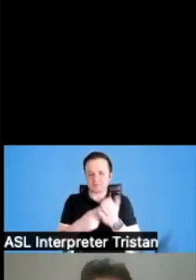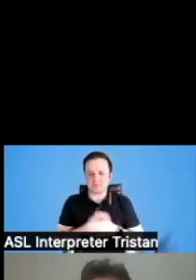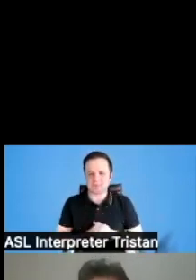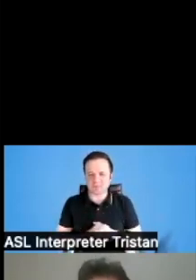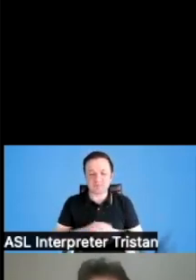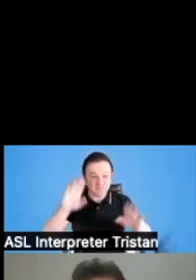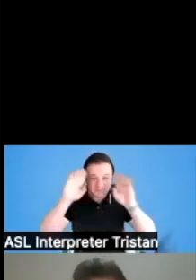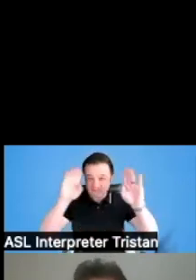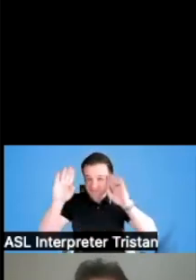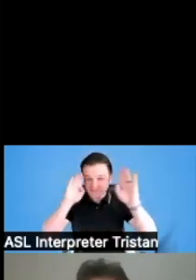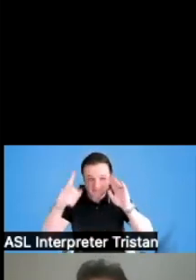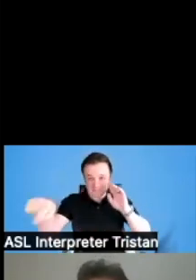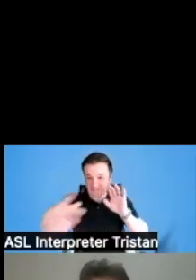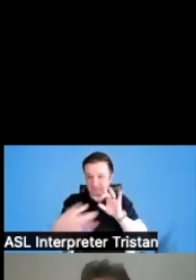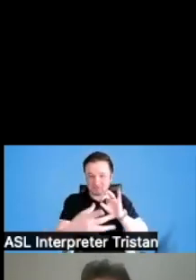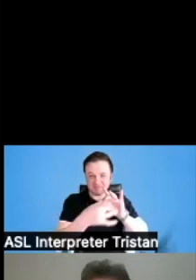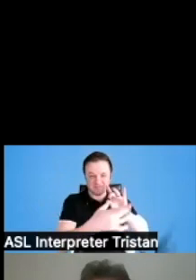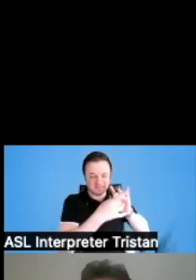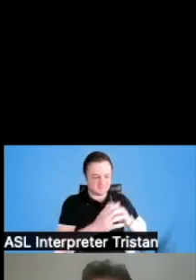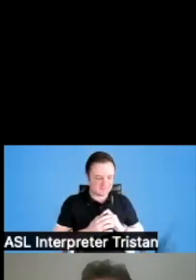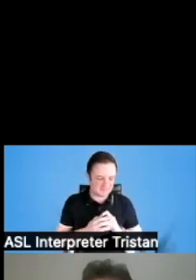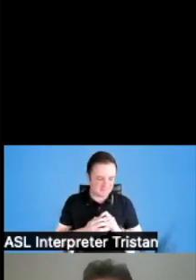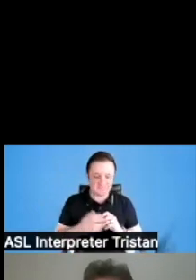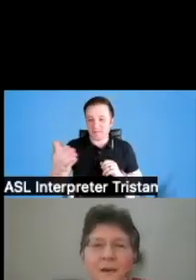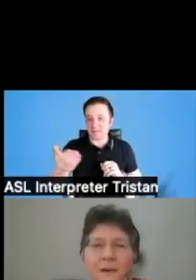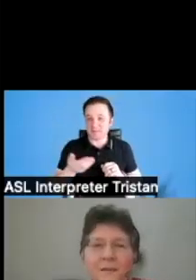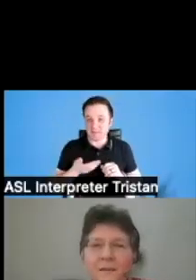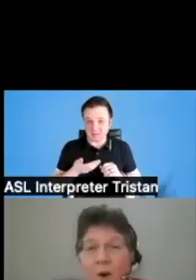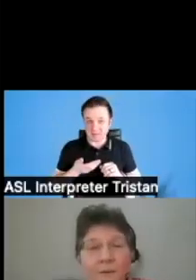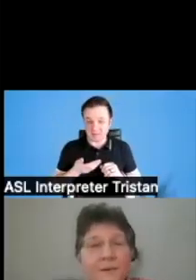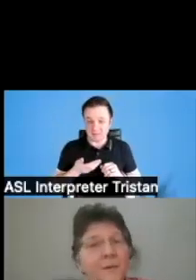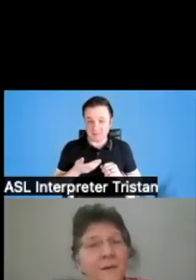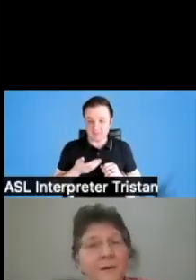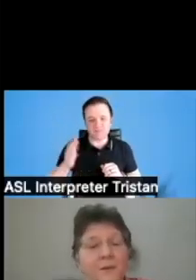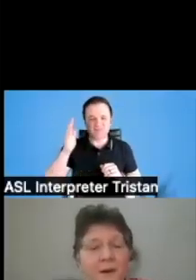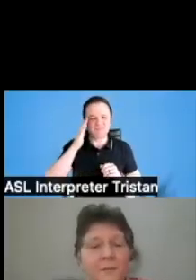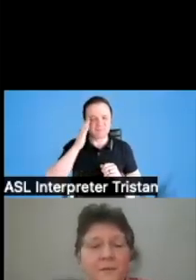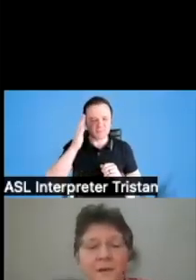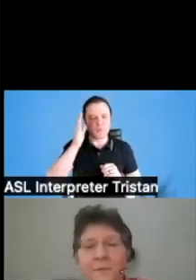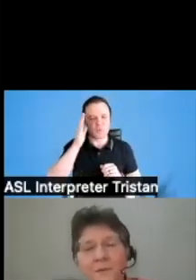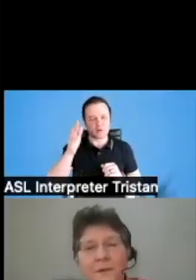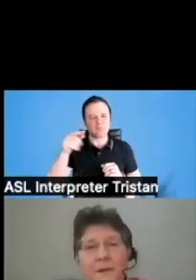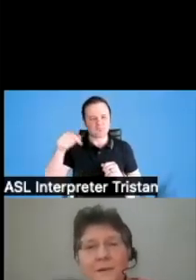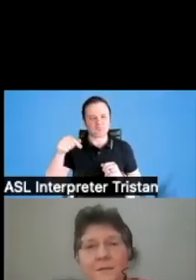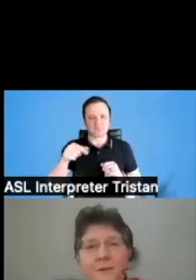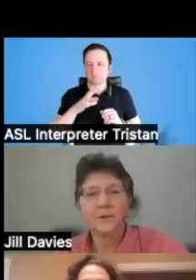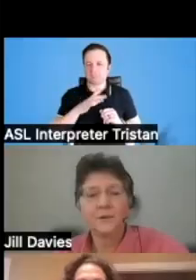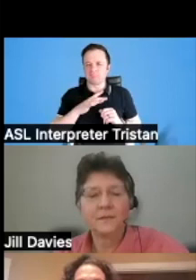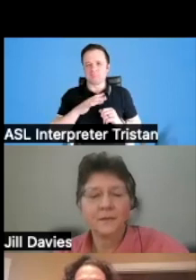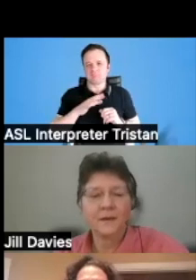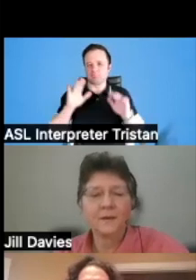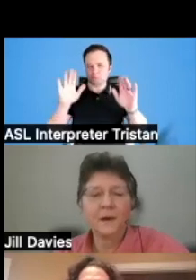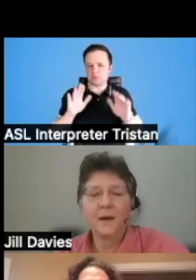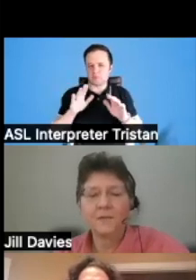Hello to everyone who's joined us. I want to welcome you to what I know is going to be an incredible opportunity to learn